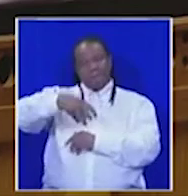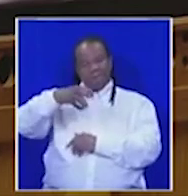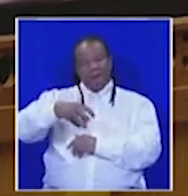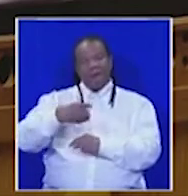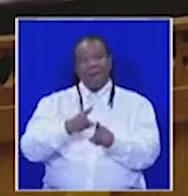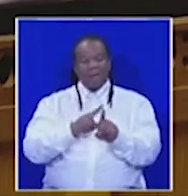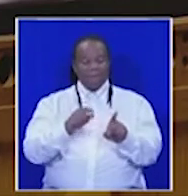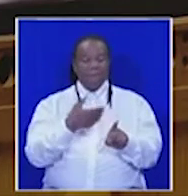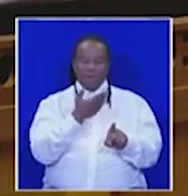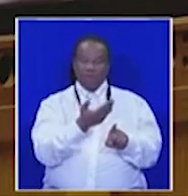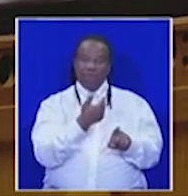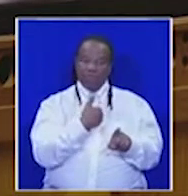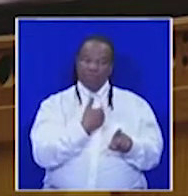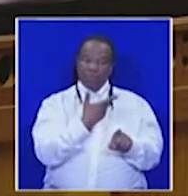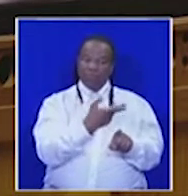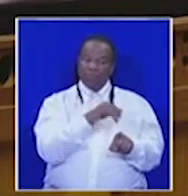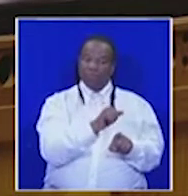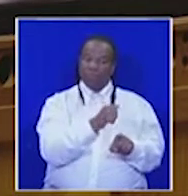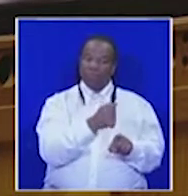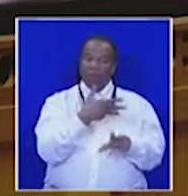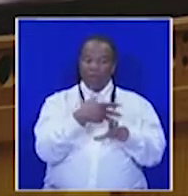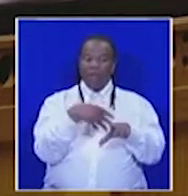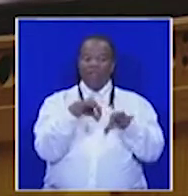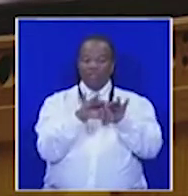Highveld Steel was thrown to the wolves. This is not